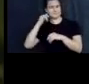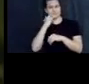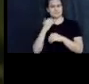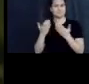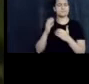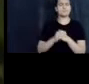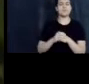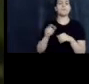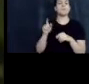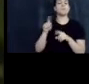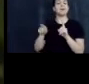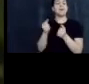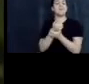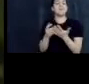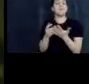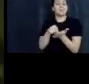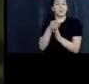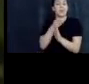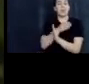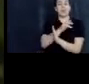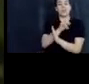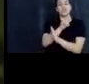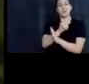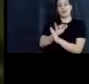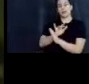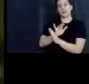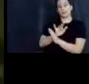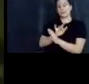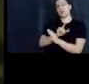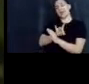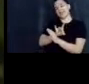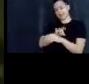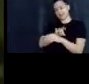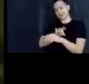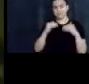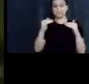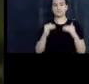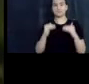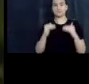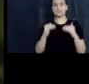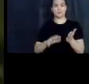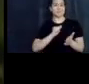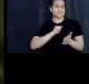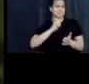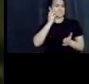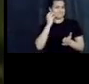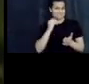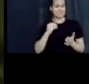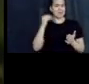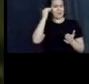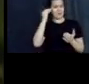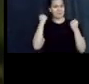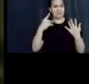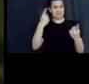28th. The biggest question transfer students usually have, and I was a transfer student myself, so I am fully aware that this is your